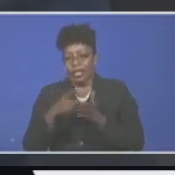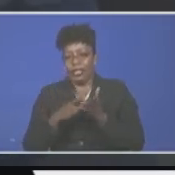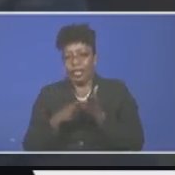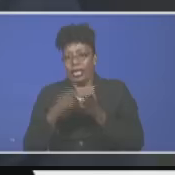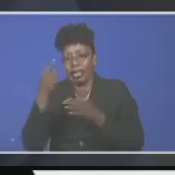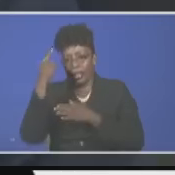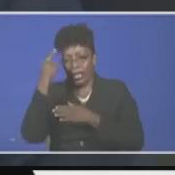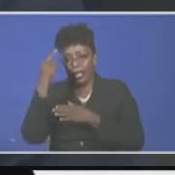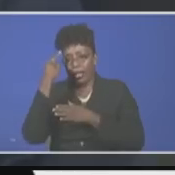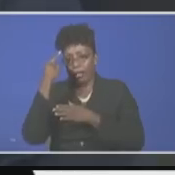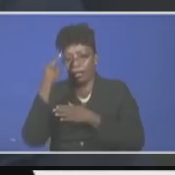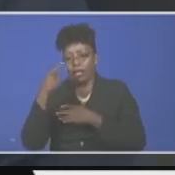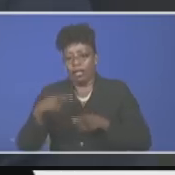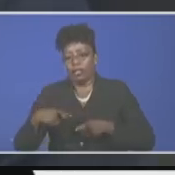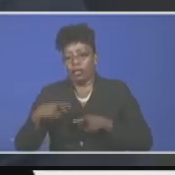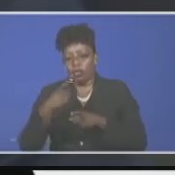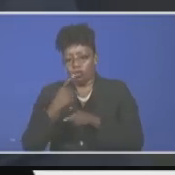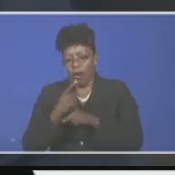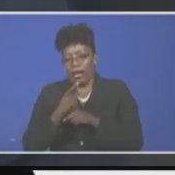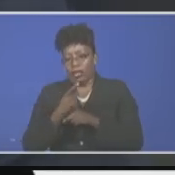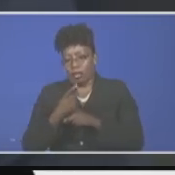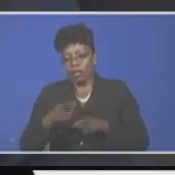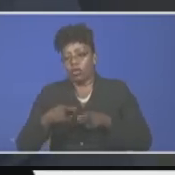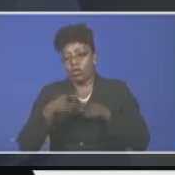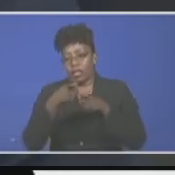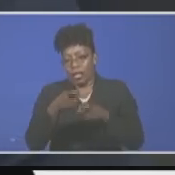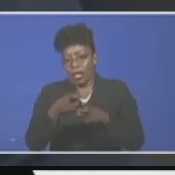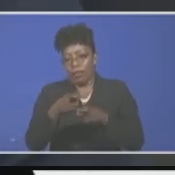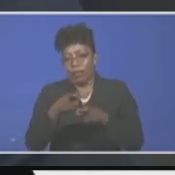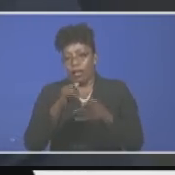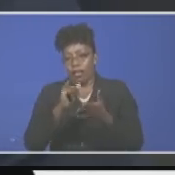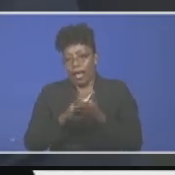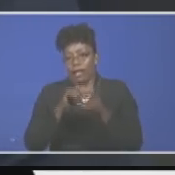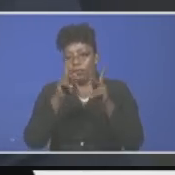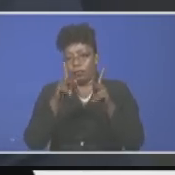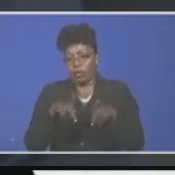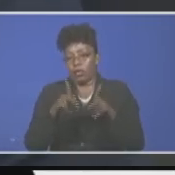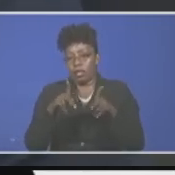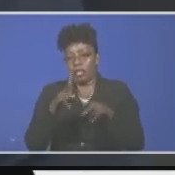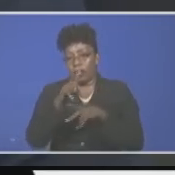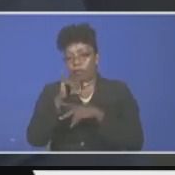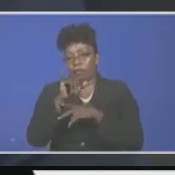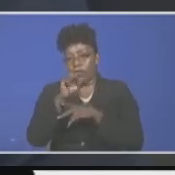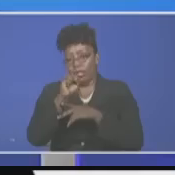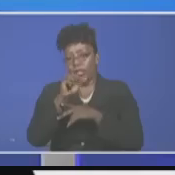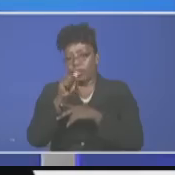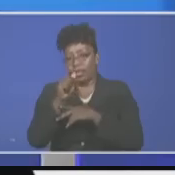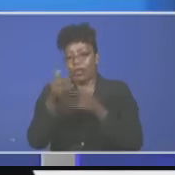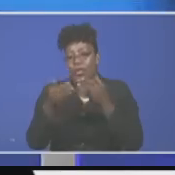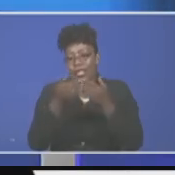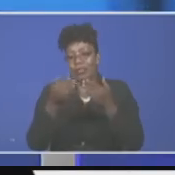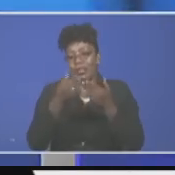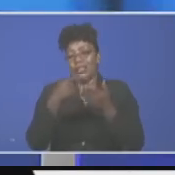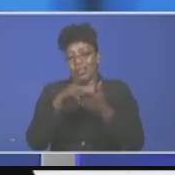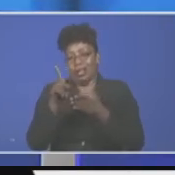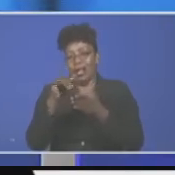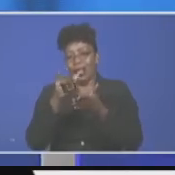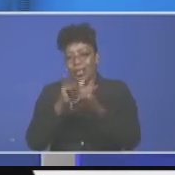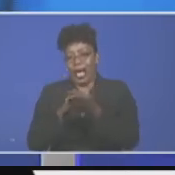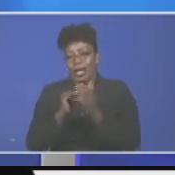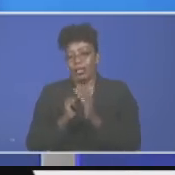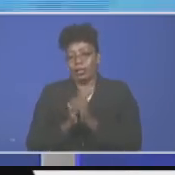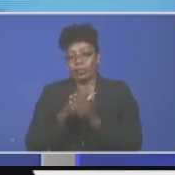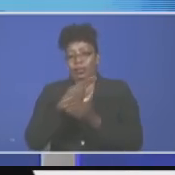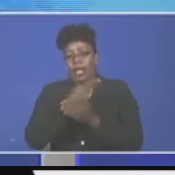to be granted a visa, then that person could very easily and readily be turned away. Minister Henfield